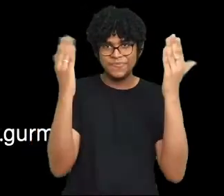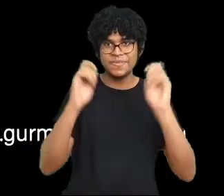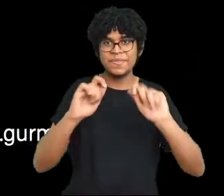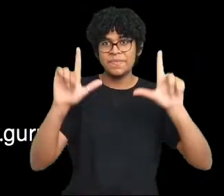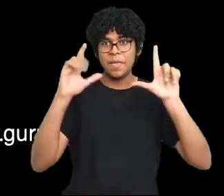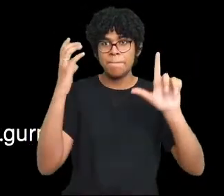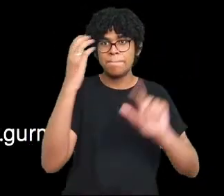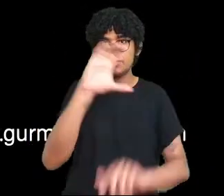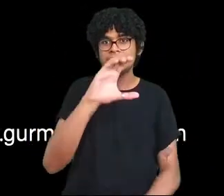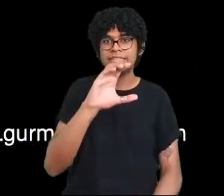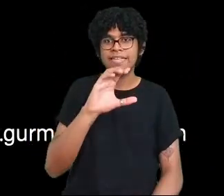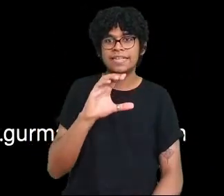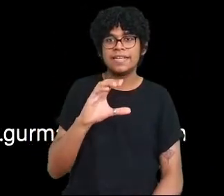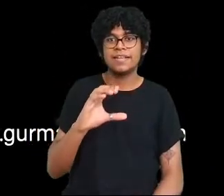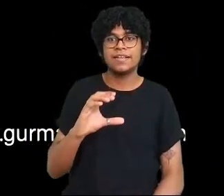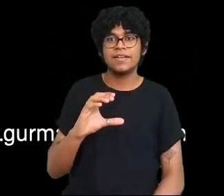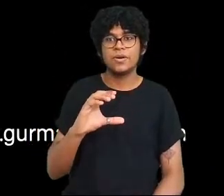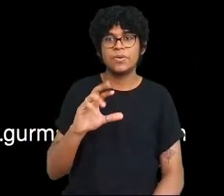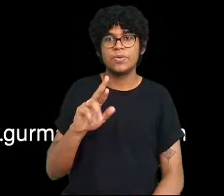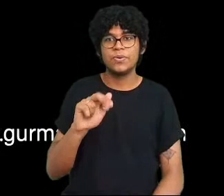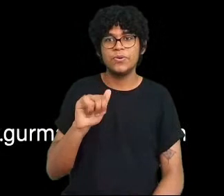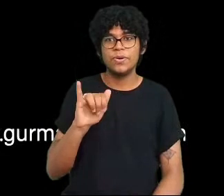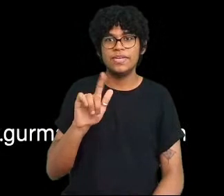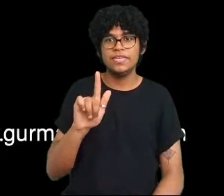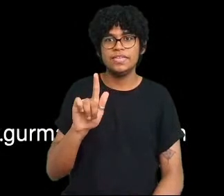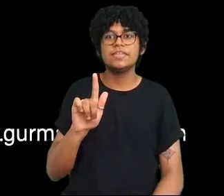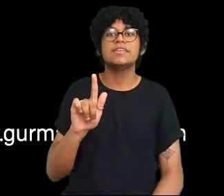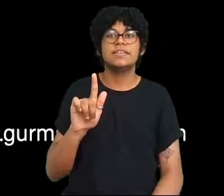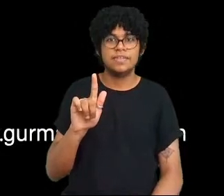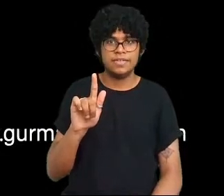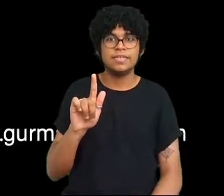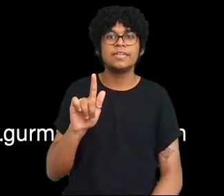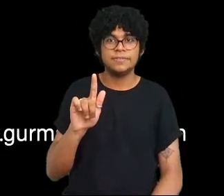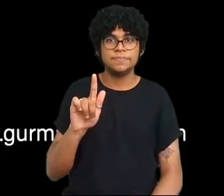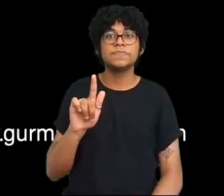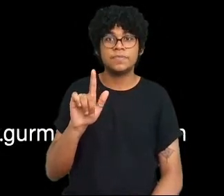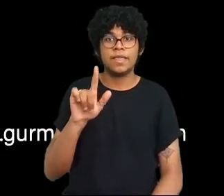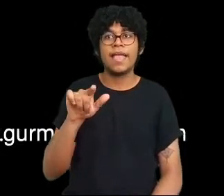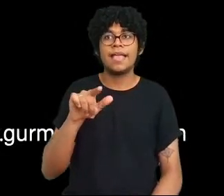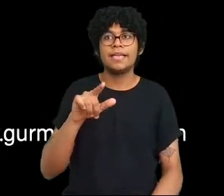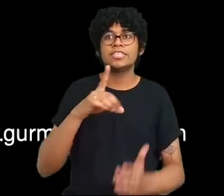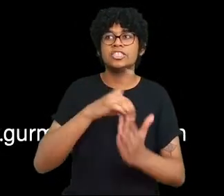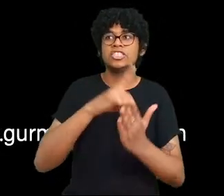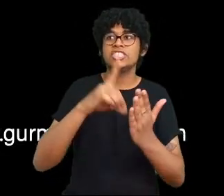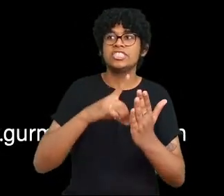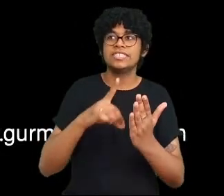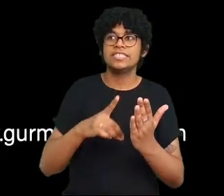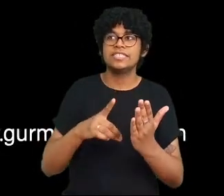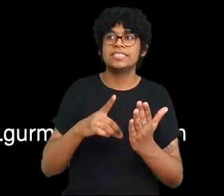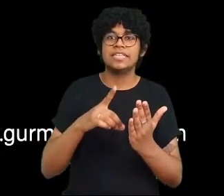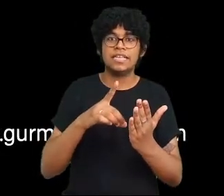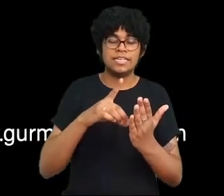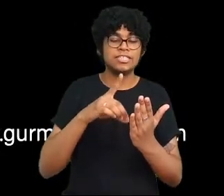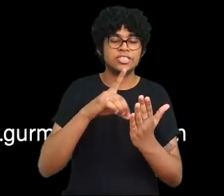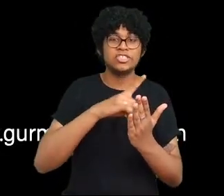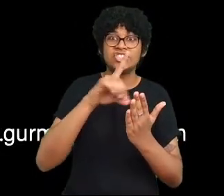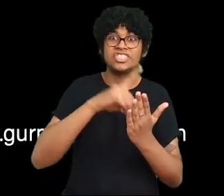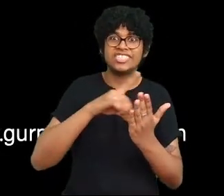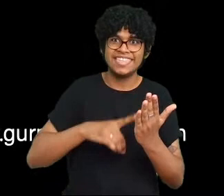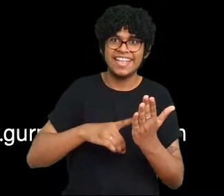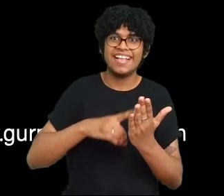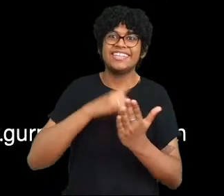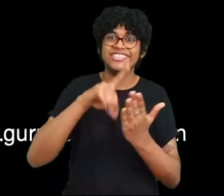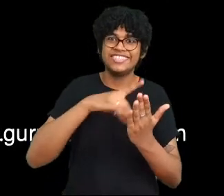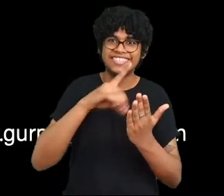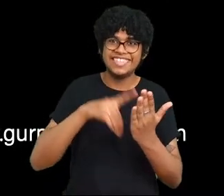database designer who works with transit data. And as you can see that in that globe, actually the